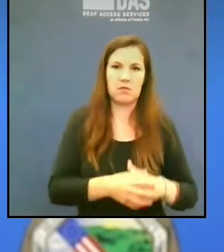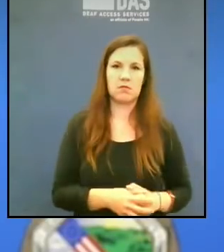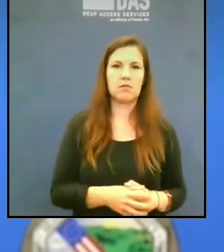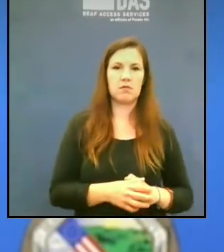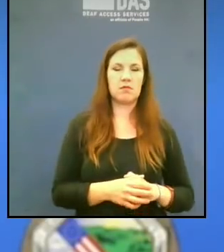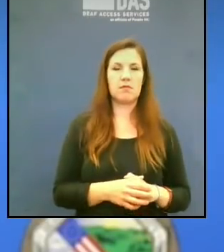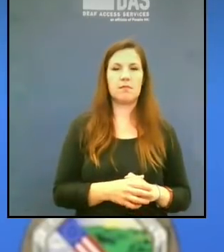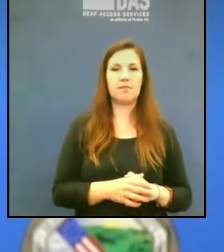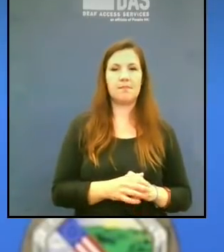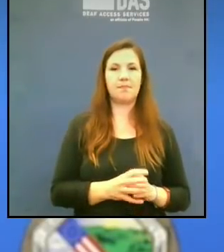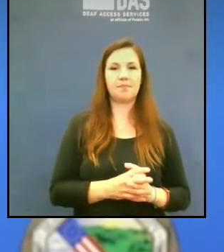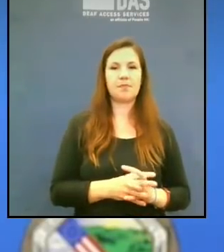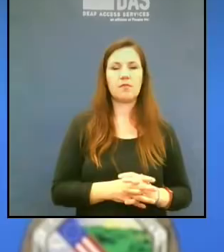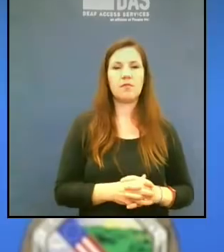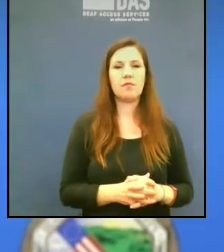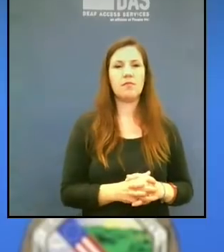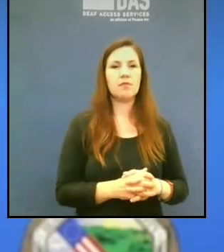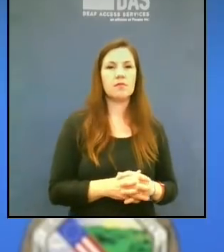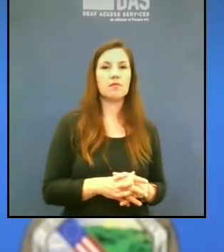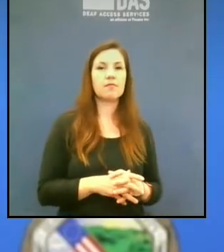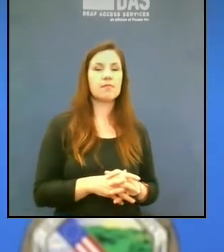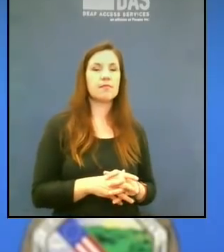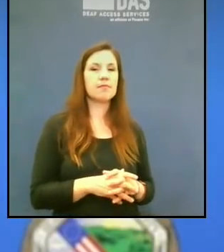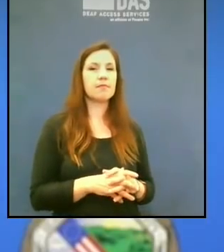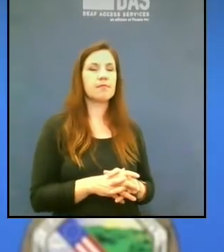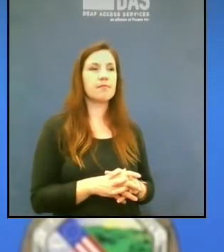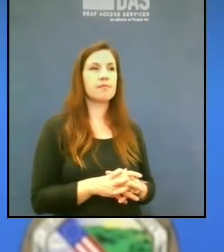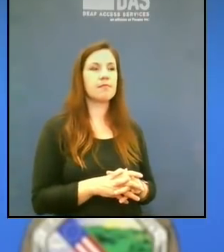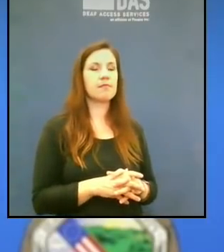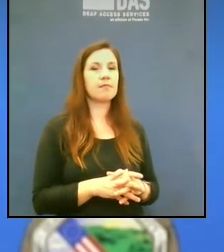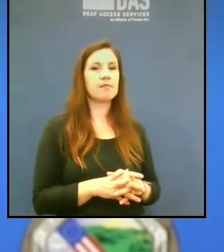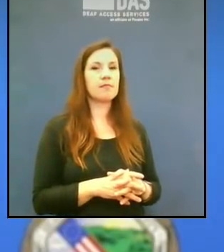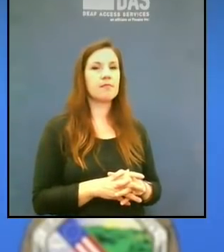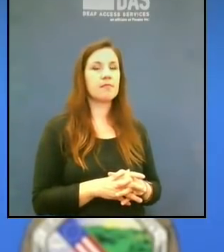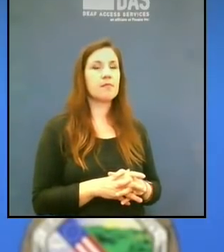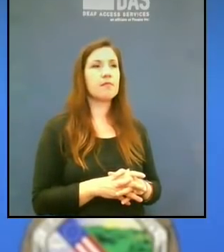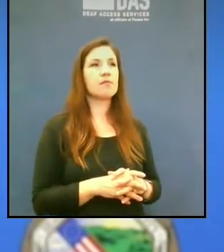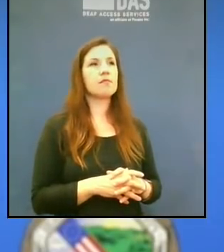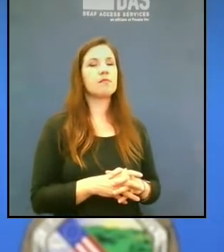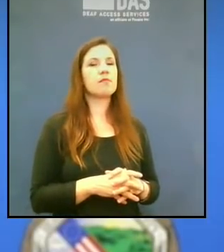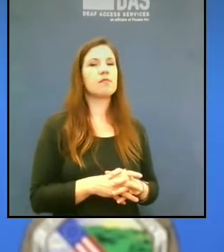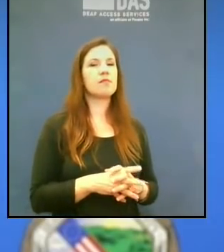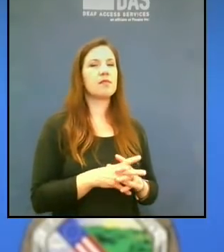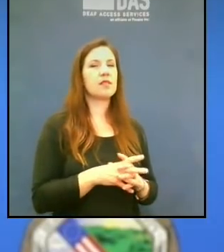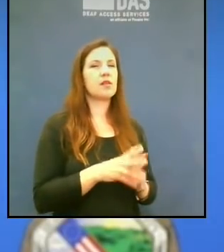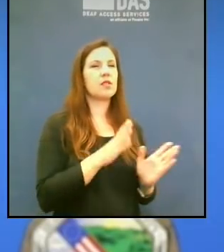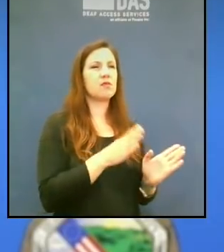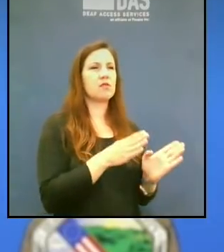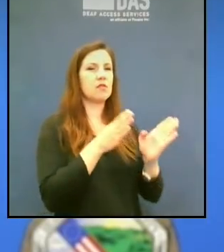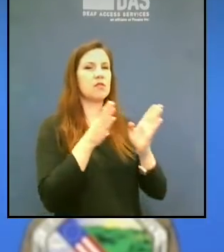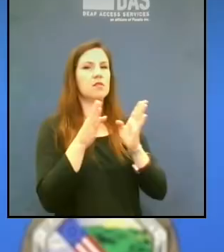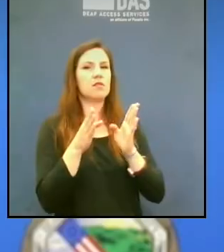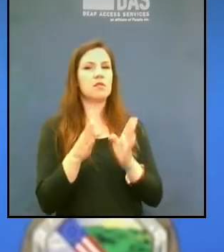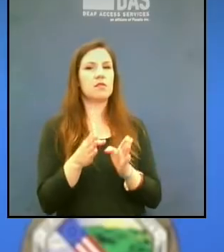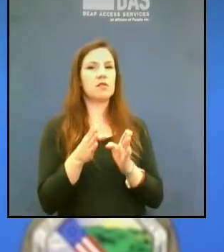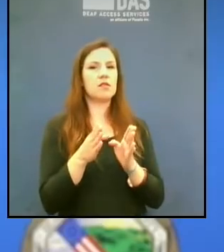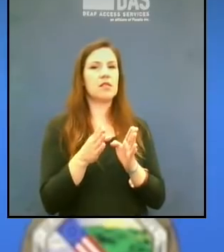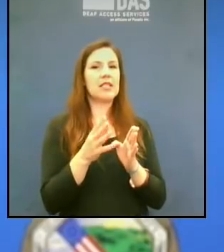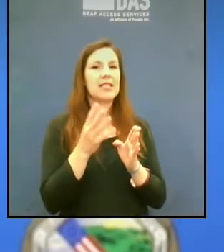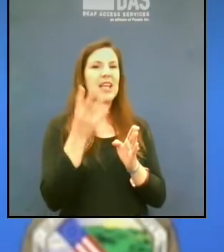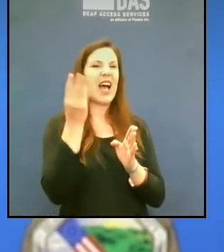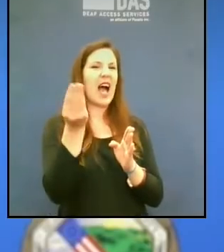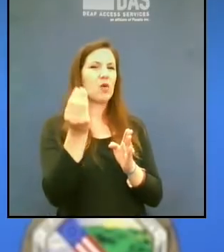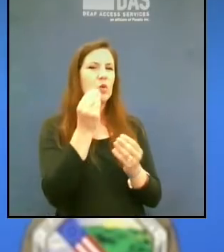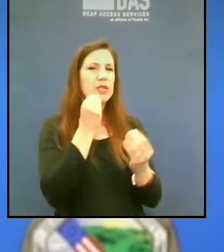Mark, oh, sorry, Mark. Go ahead, Ashley. I just want to jump over to back to the outdoor